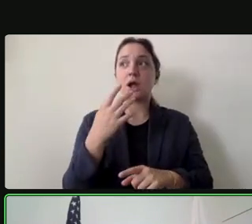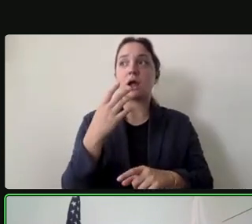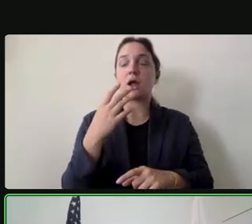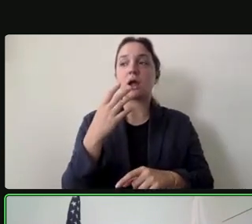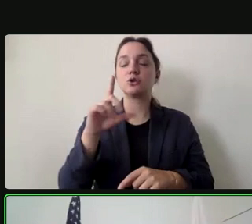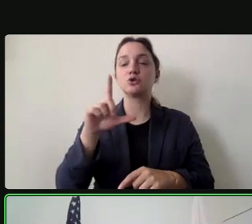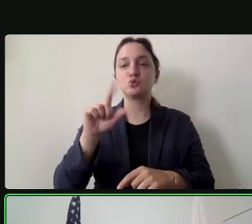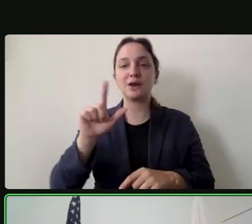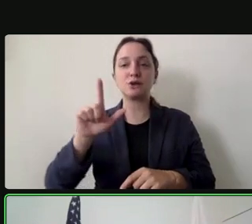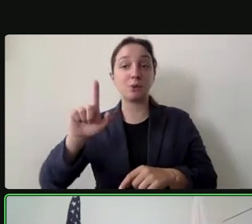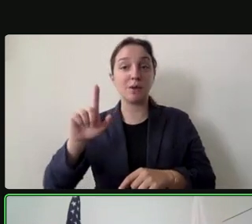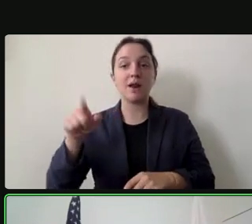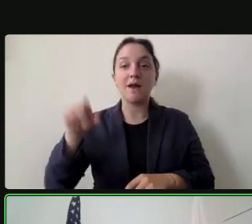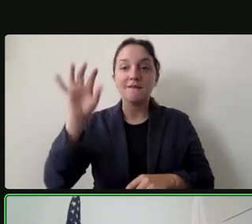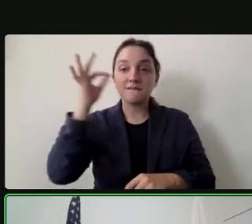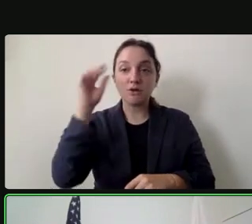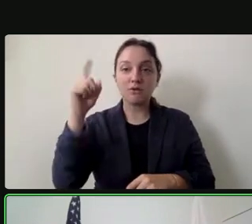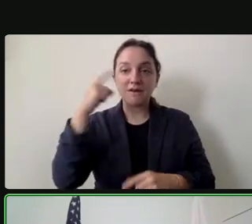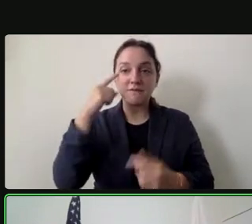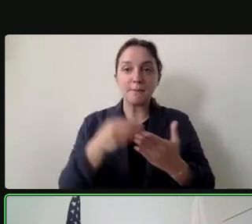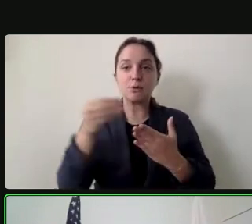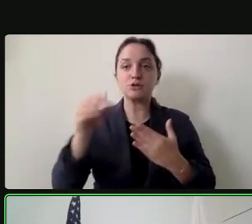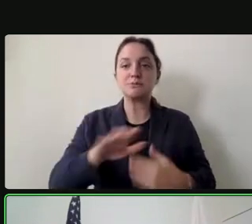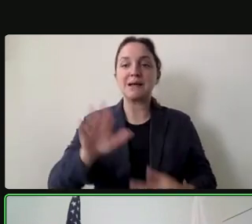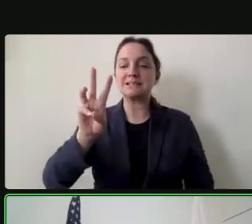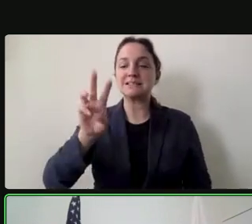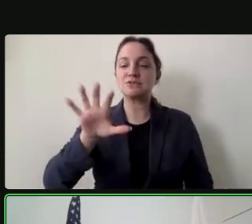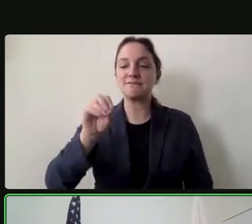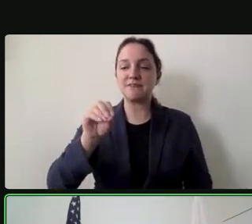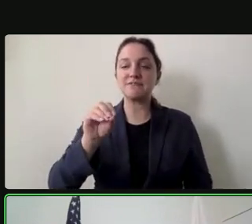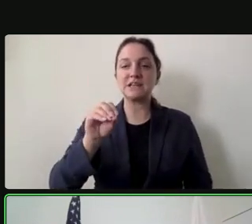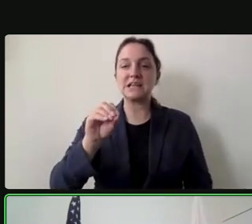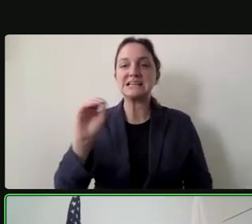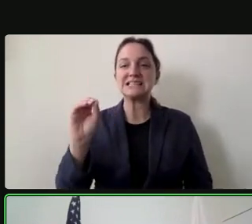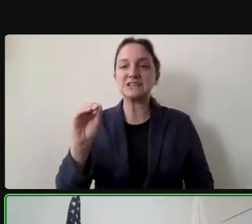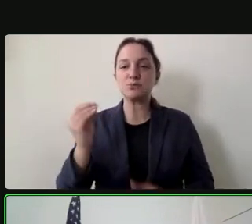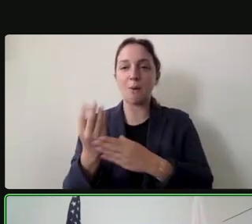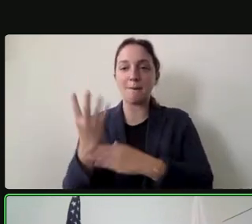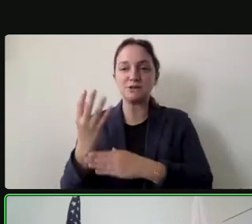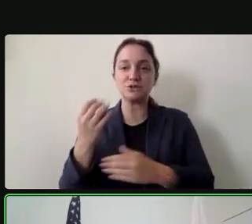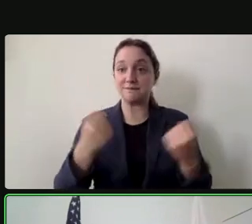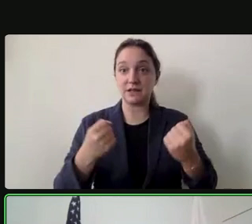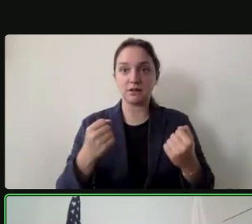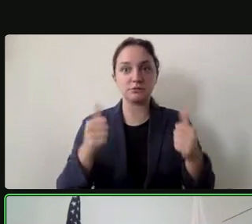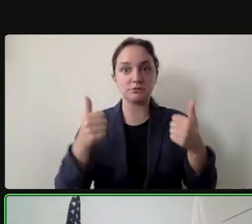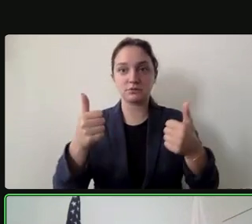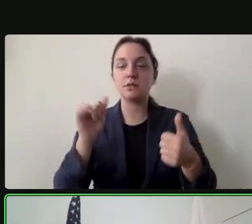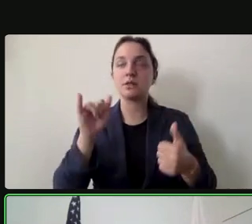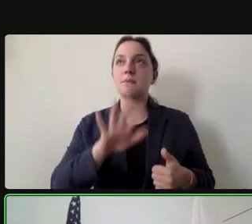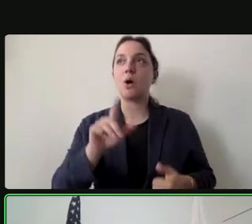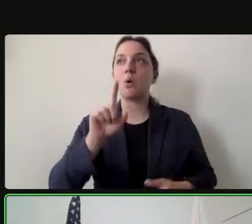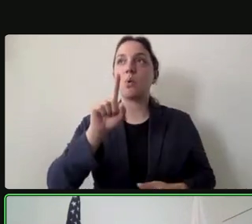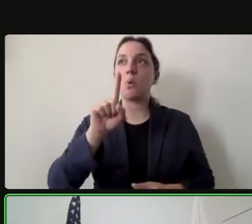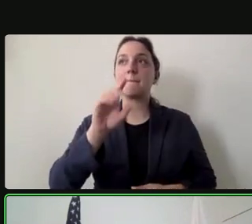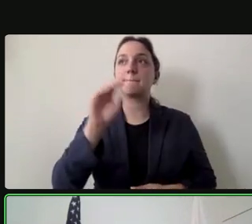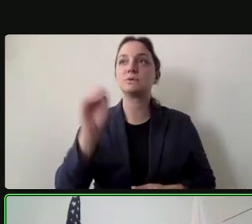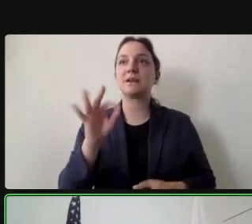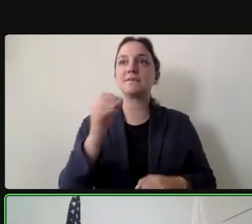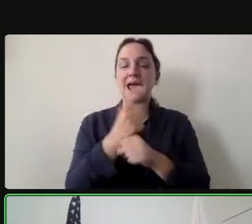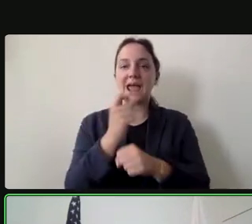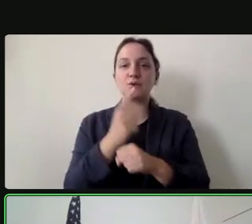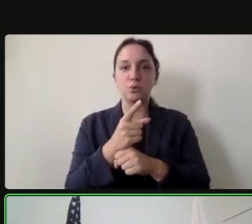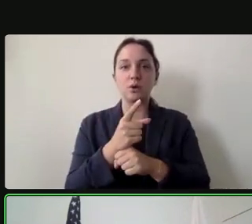federal government purchased about 650 zero emission vehicles, which is approximately 1% of annual light